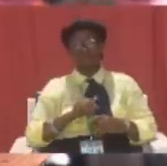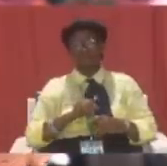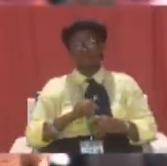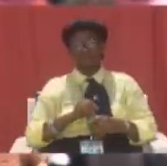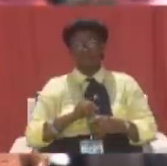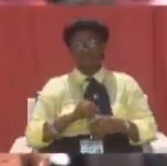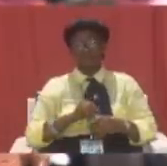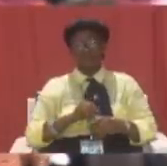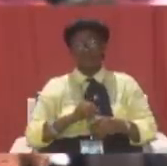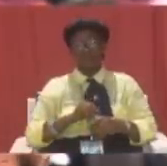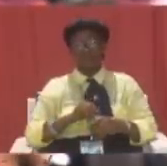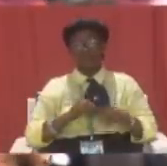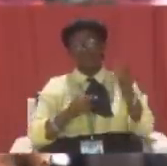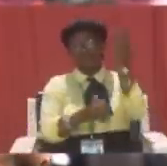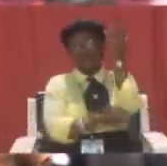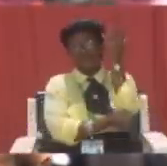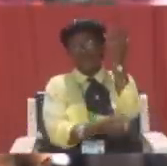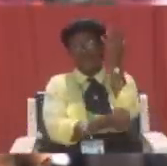Sarah said,